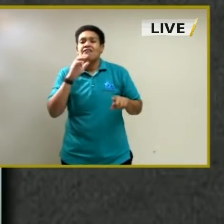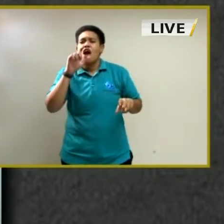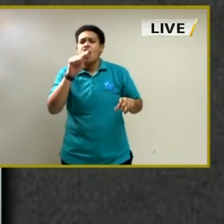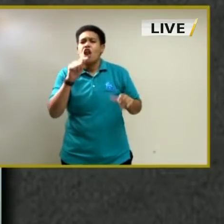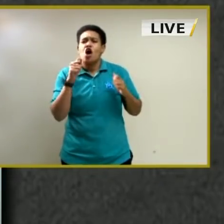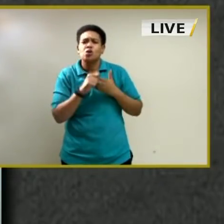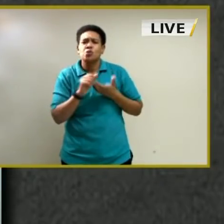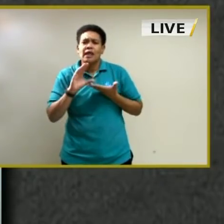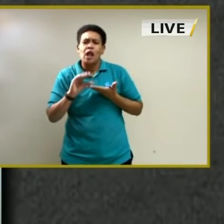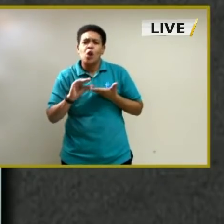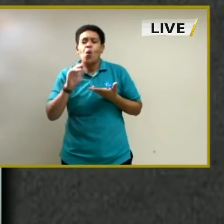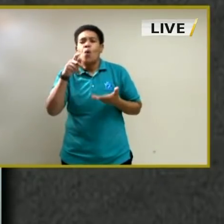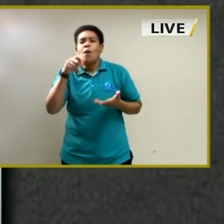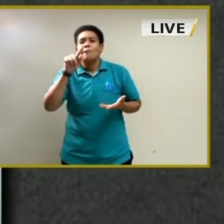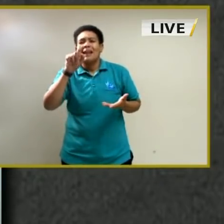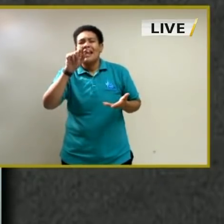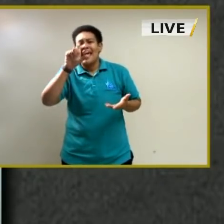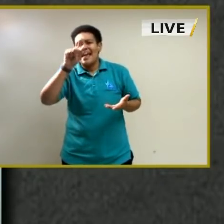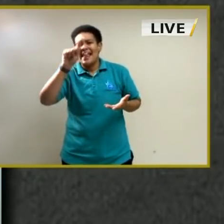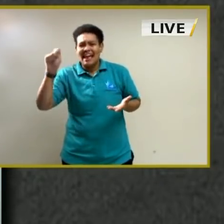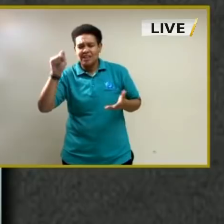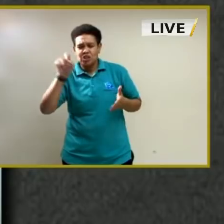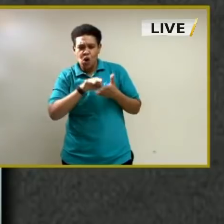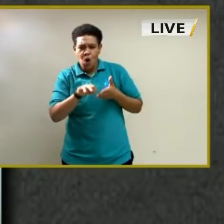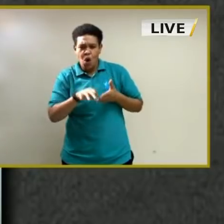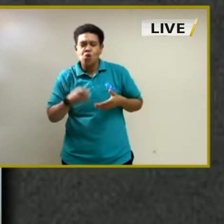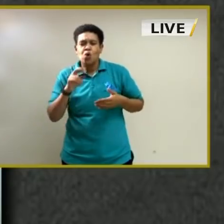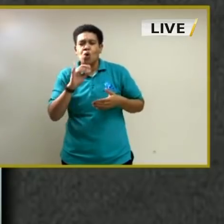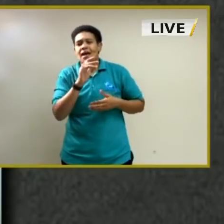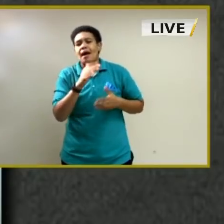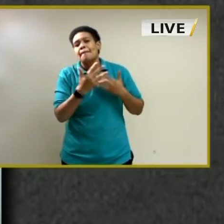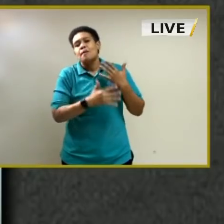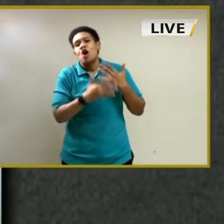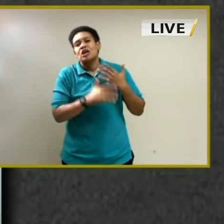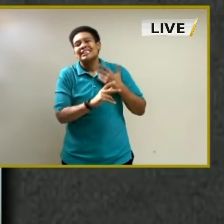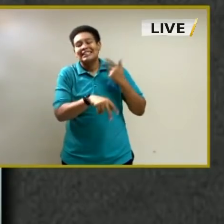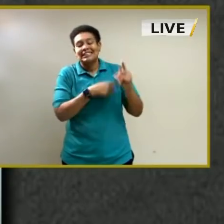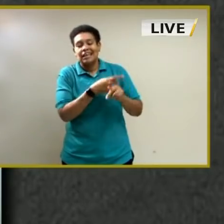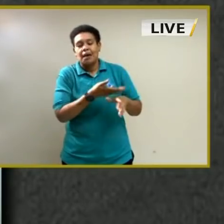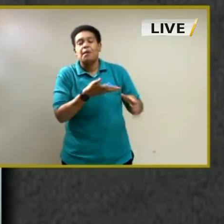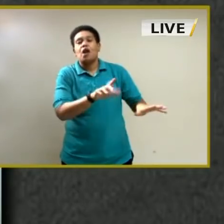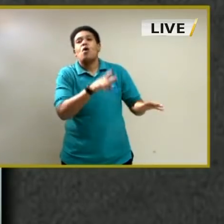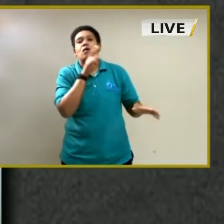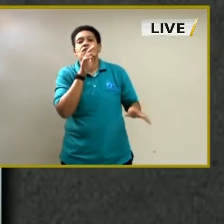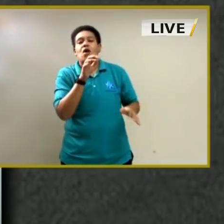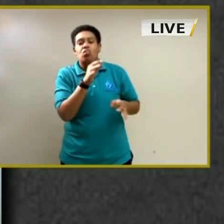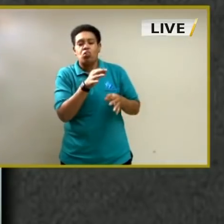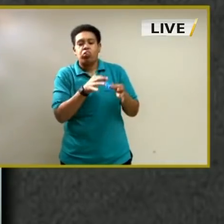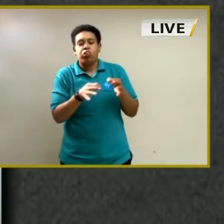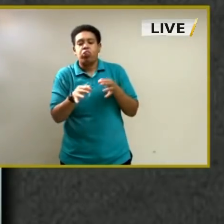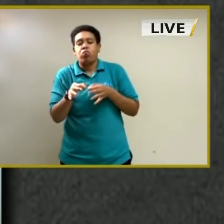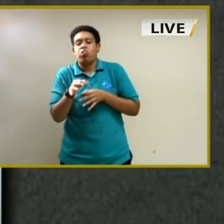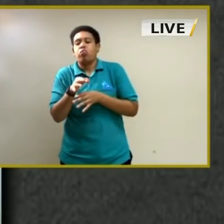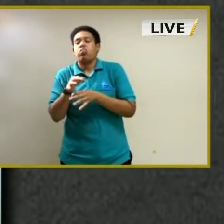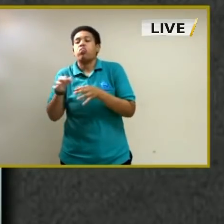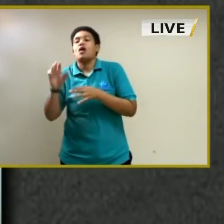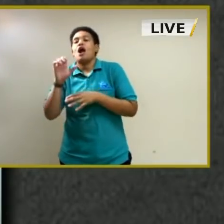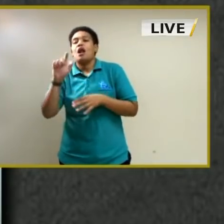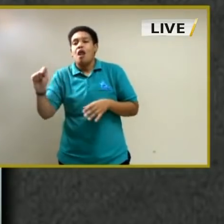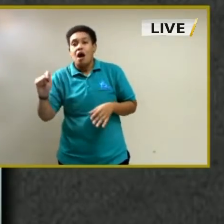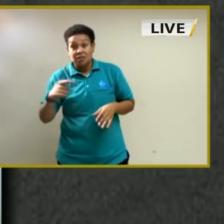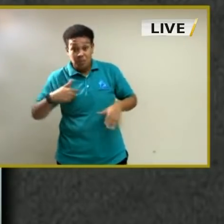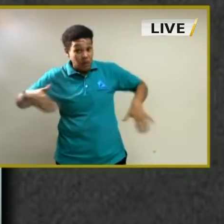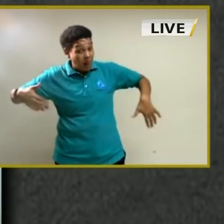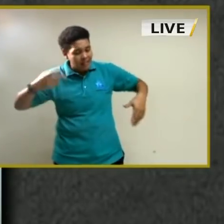a low platelet count, or that blood type that allows for clotting. So we haven't seen any thrombosis